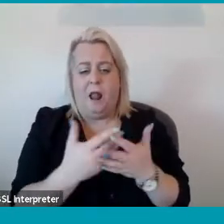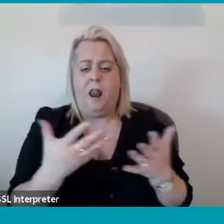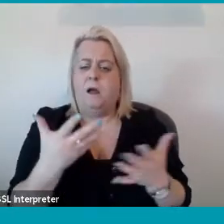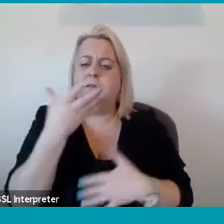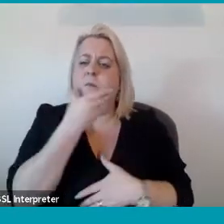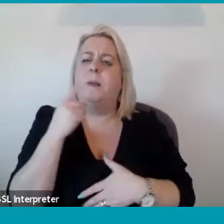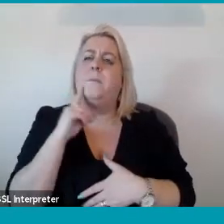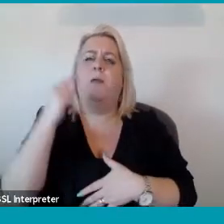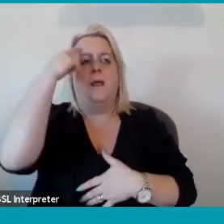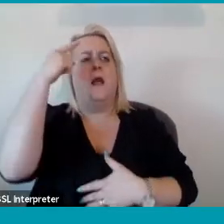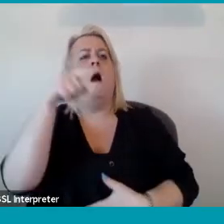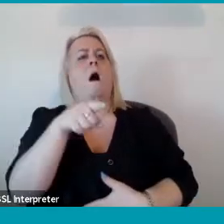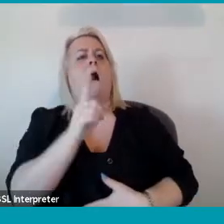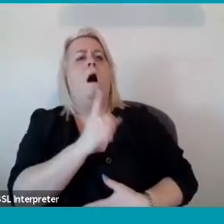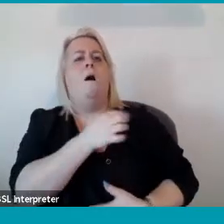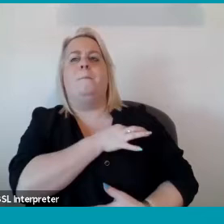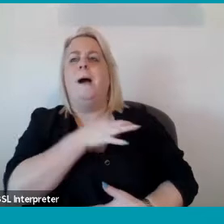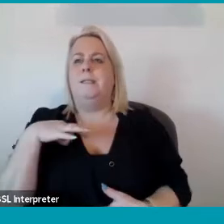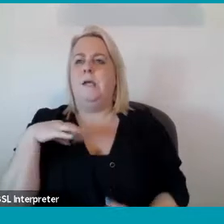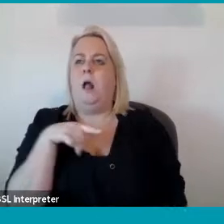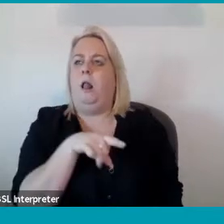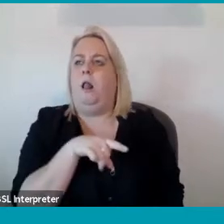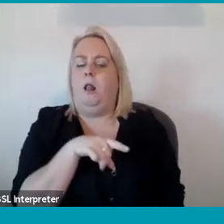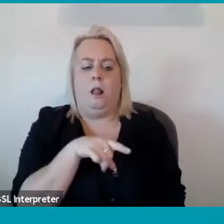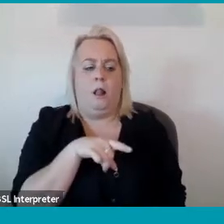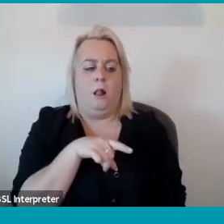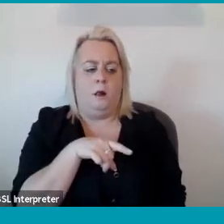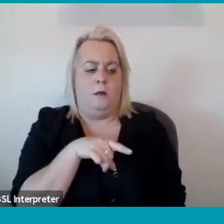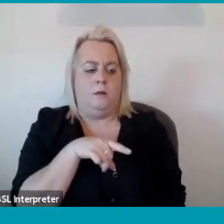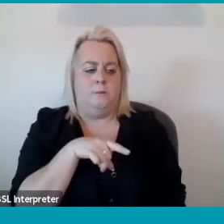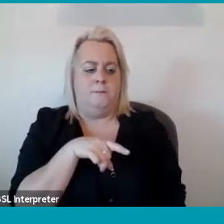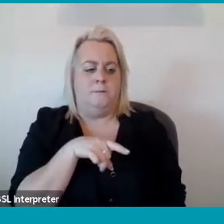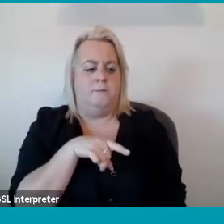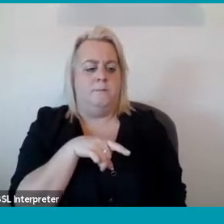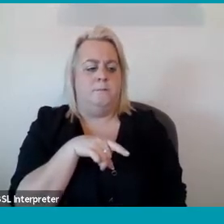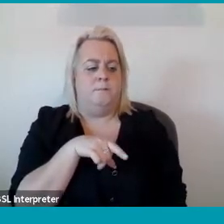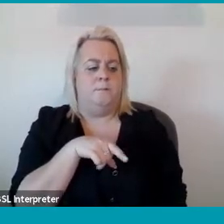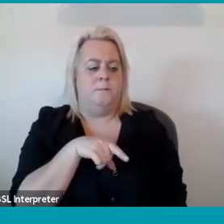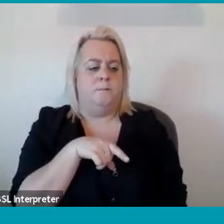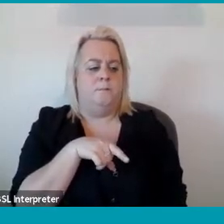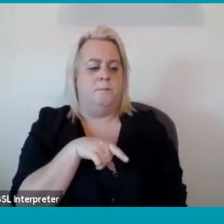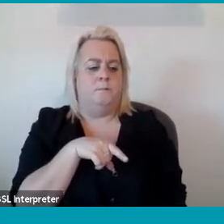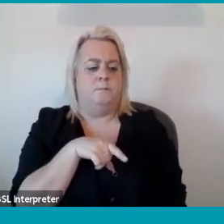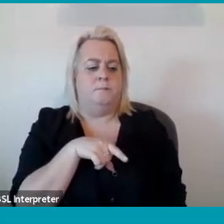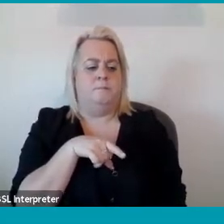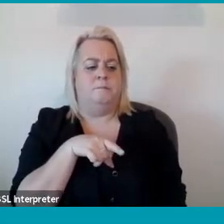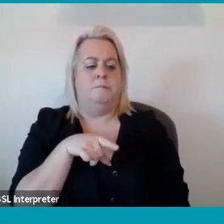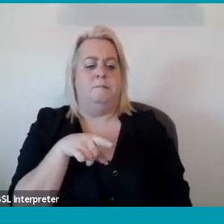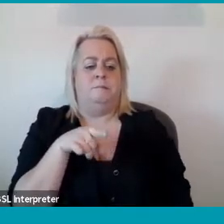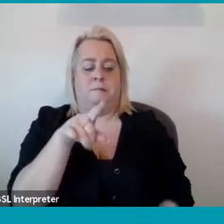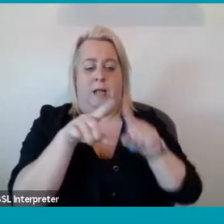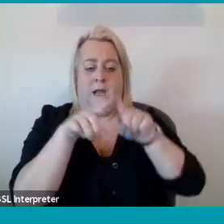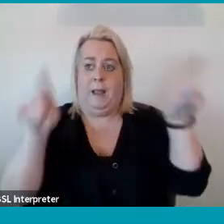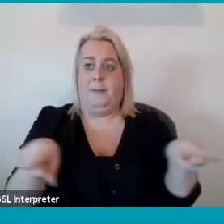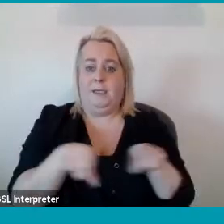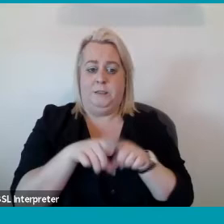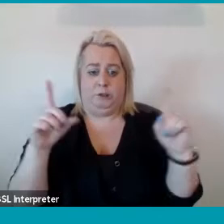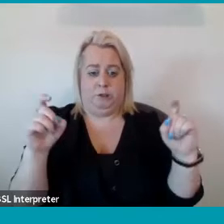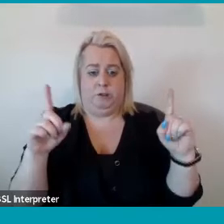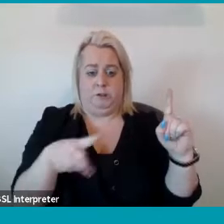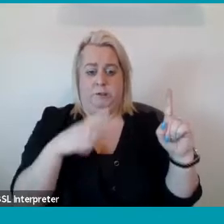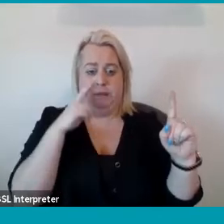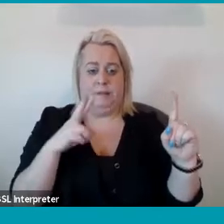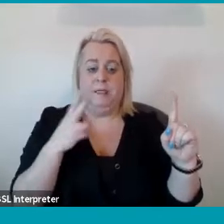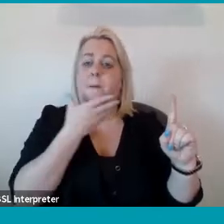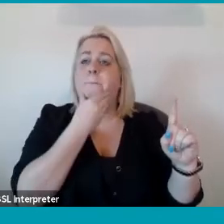issue. So in this particular image, which is to describe a man in a wheelchair at